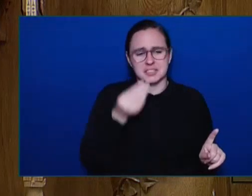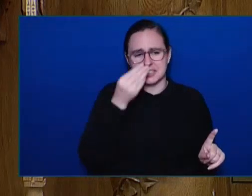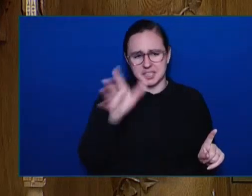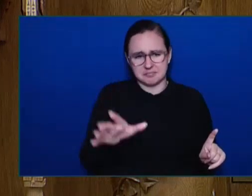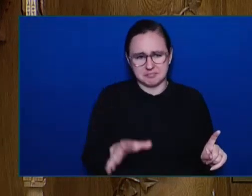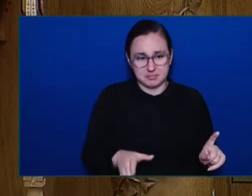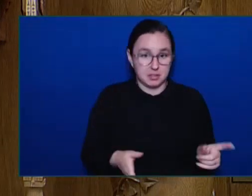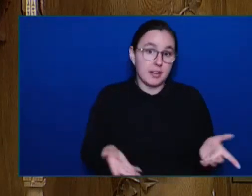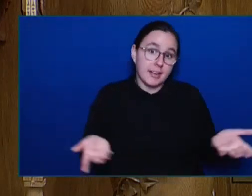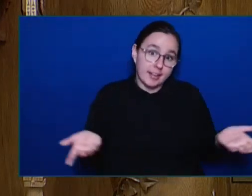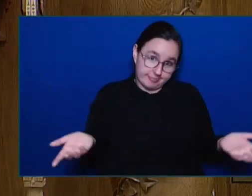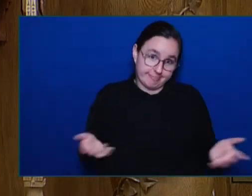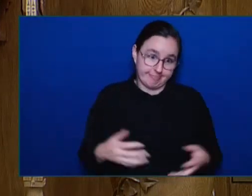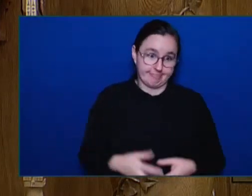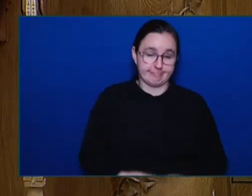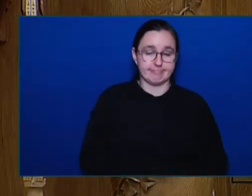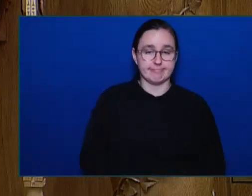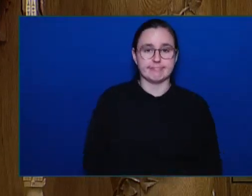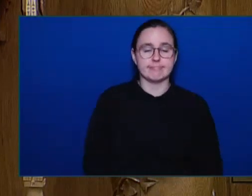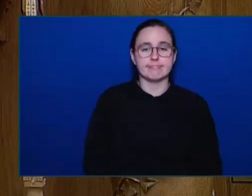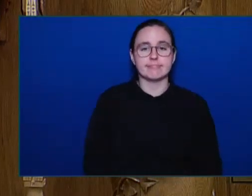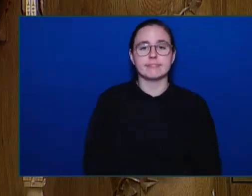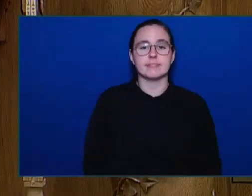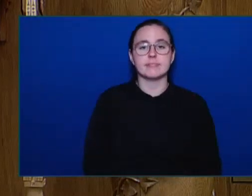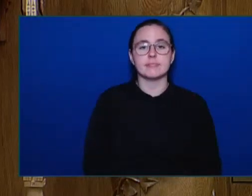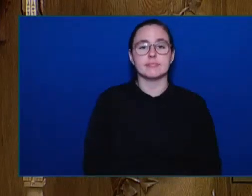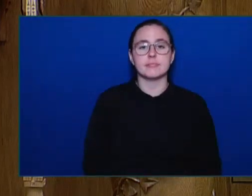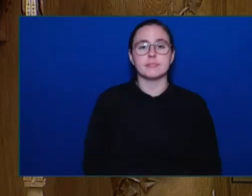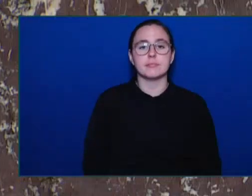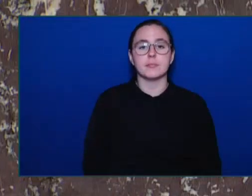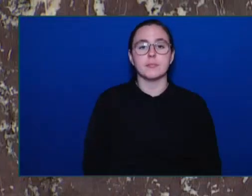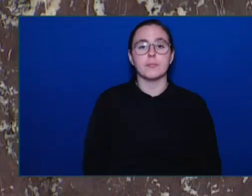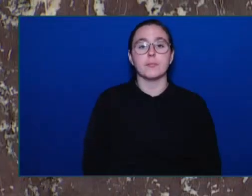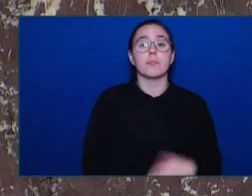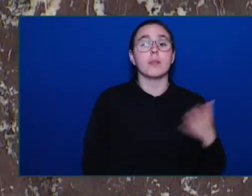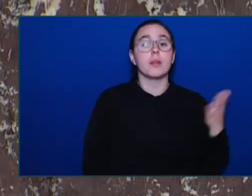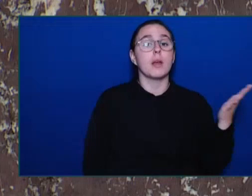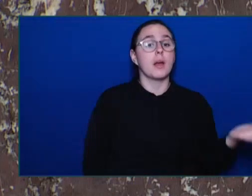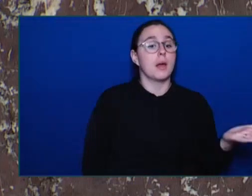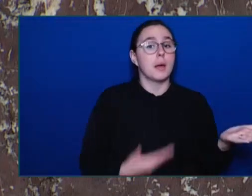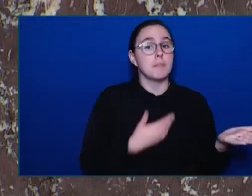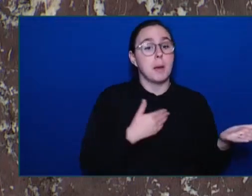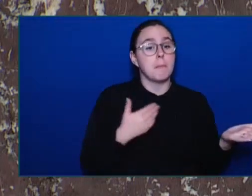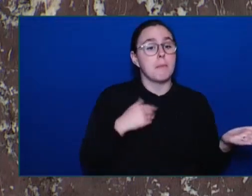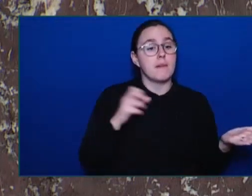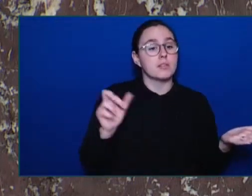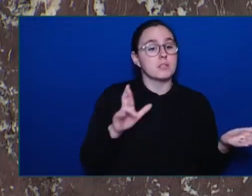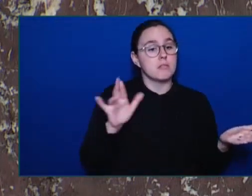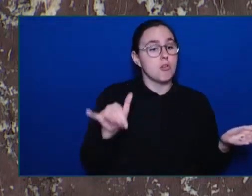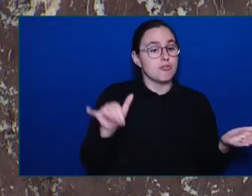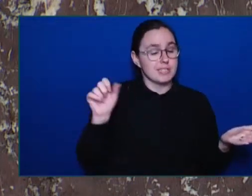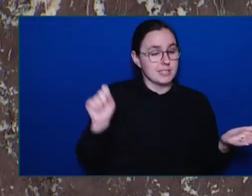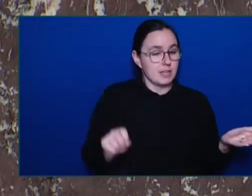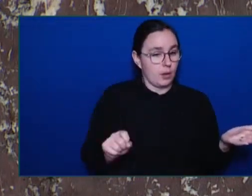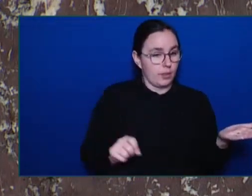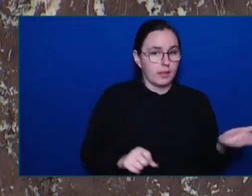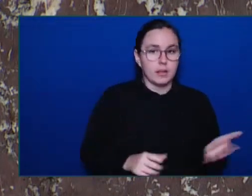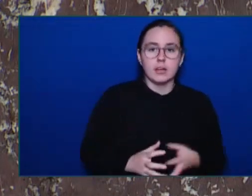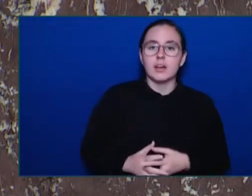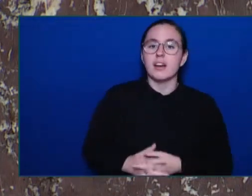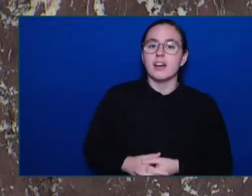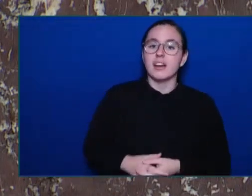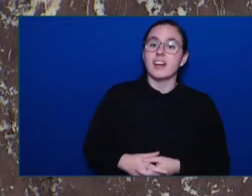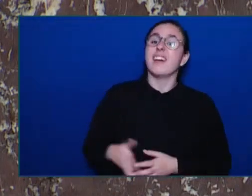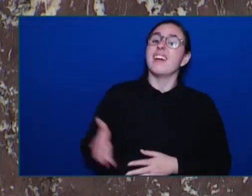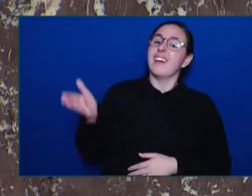Member for Surrey South. Mr. Speaker, this government loves to try to share the blame by saying that things are bad everywhere. But the